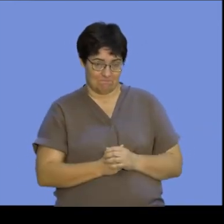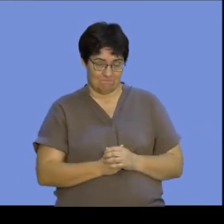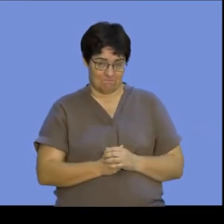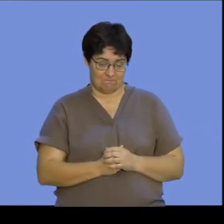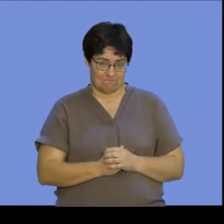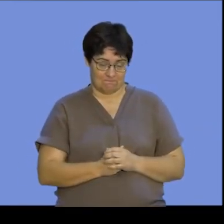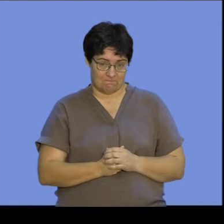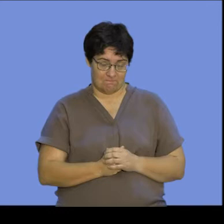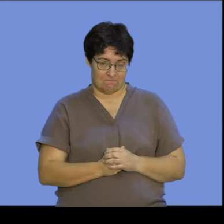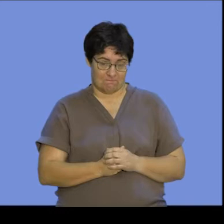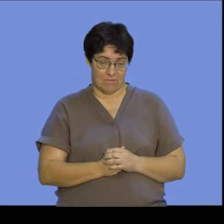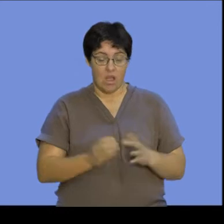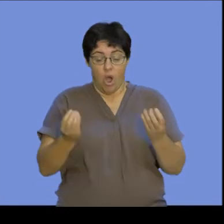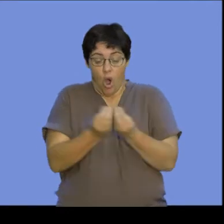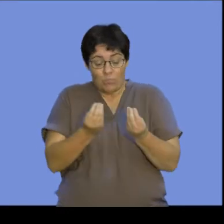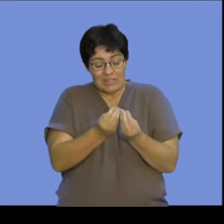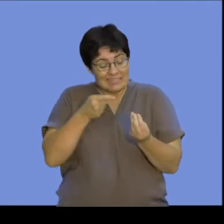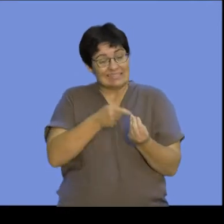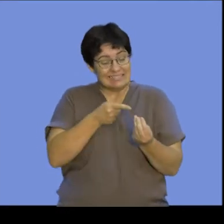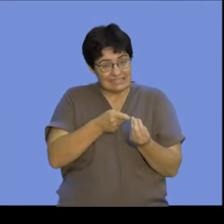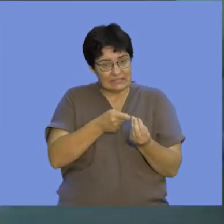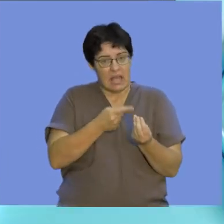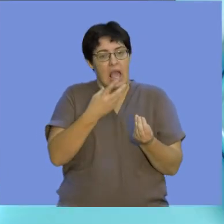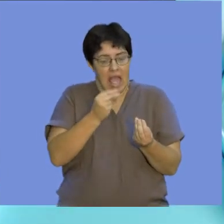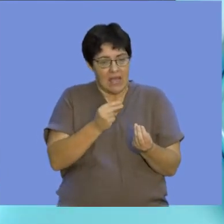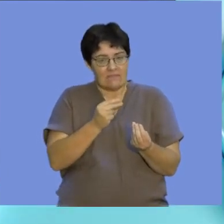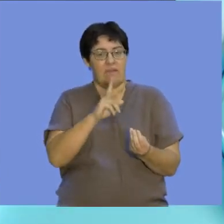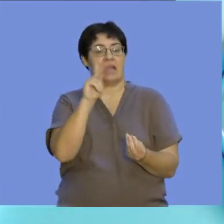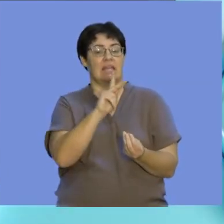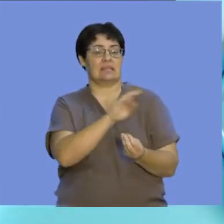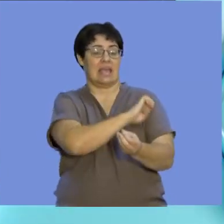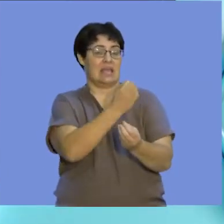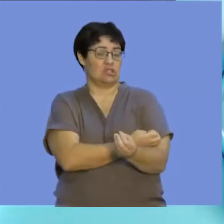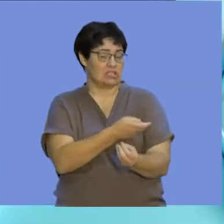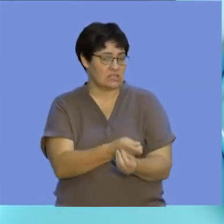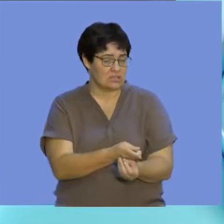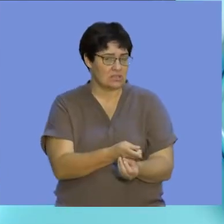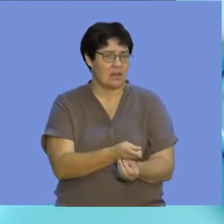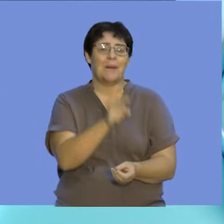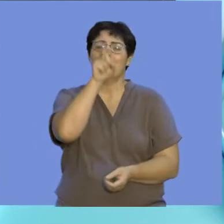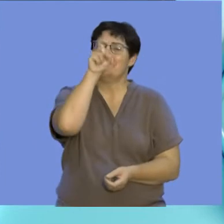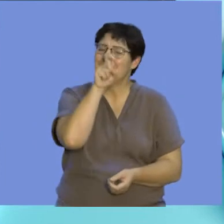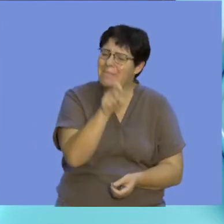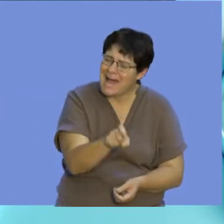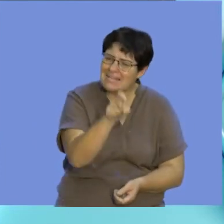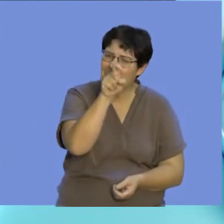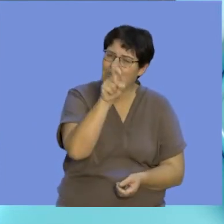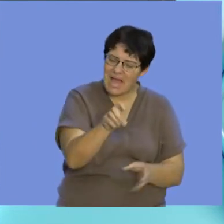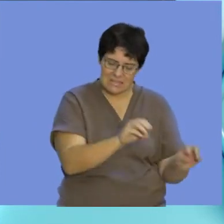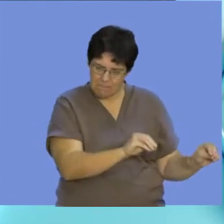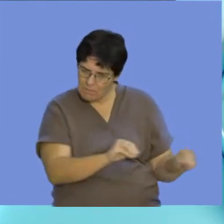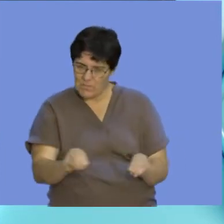For an object to have kinetic energy, it must be